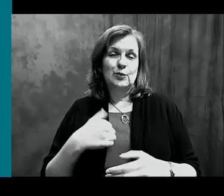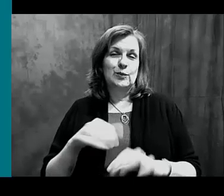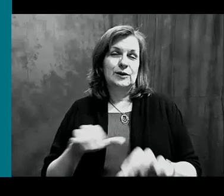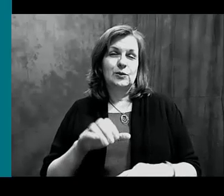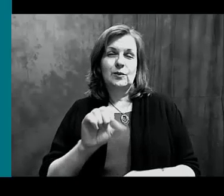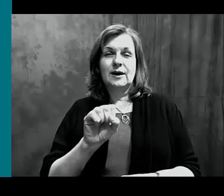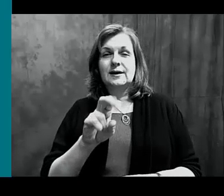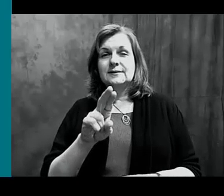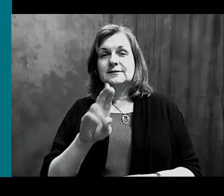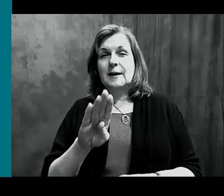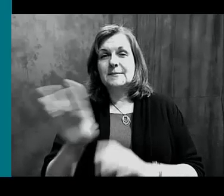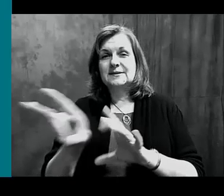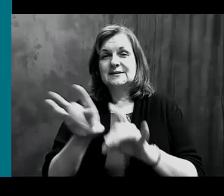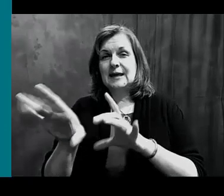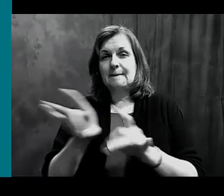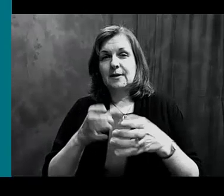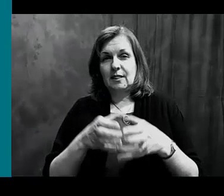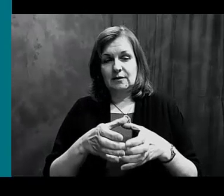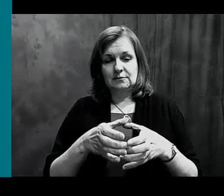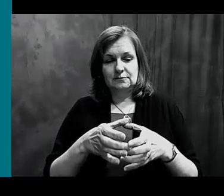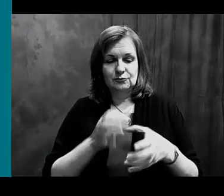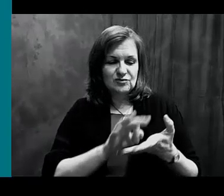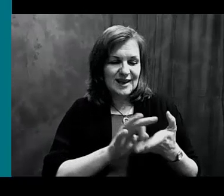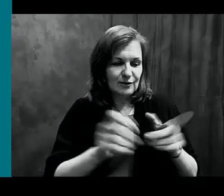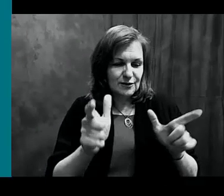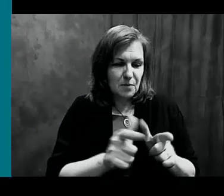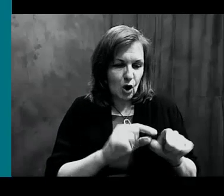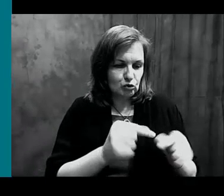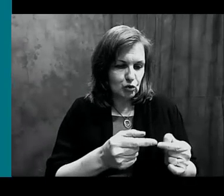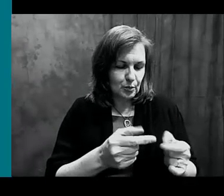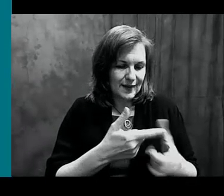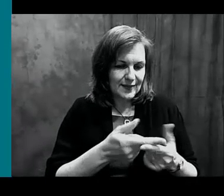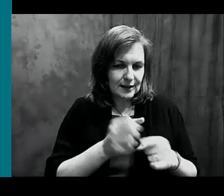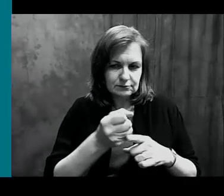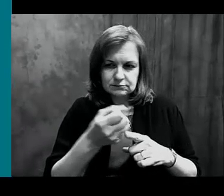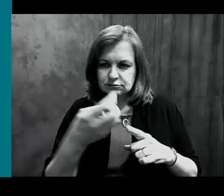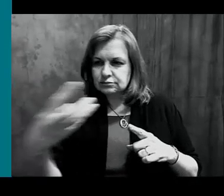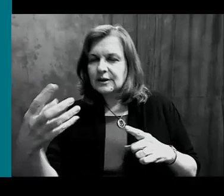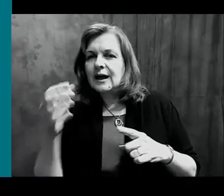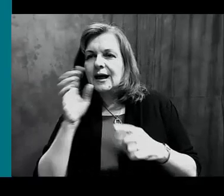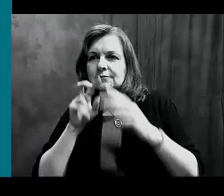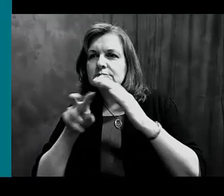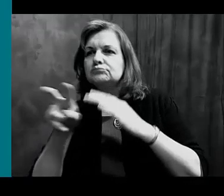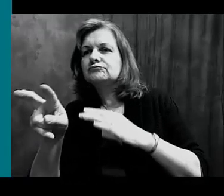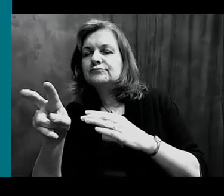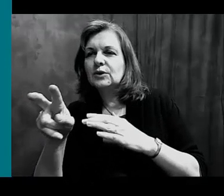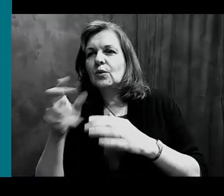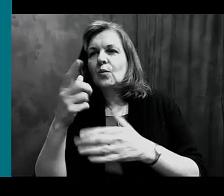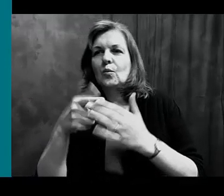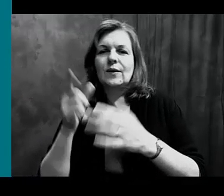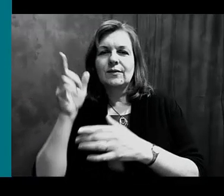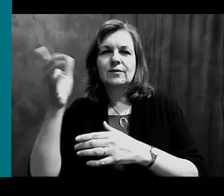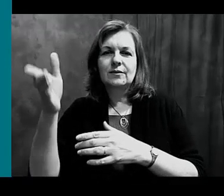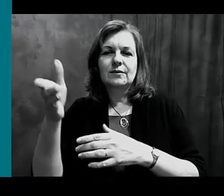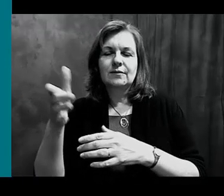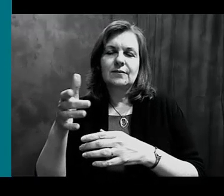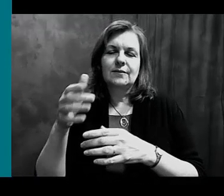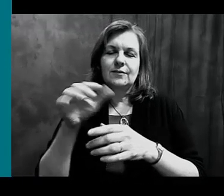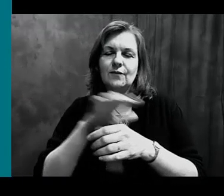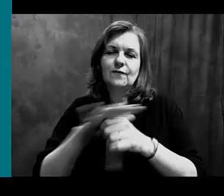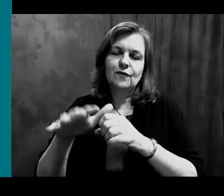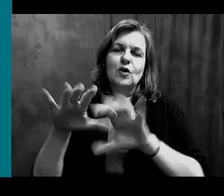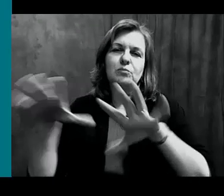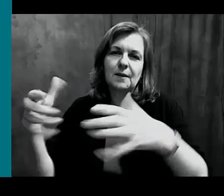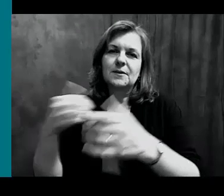to subsample, get a count, and then do what we call extrapolation.